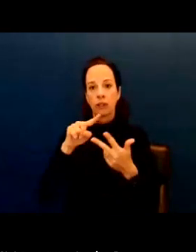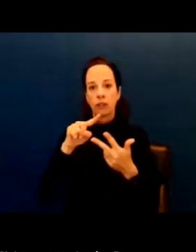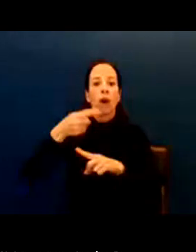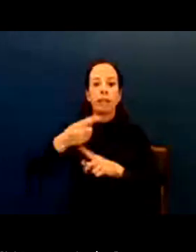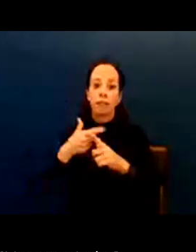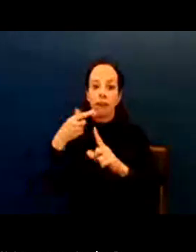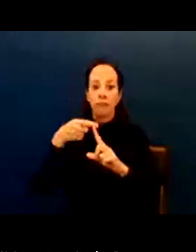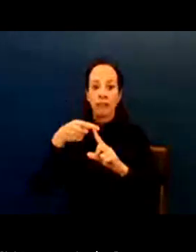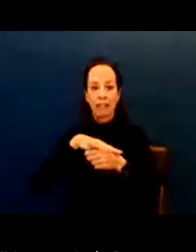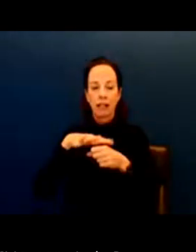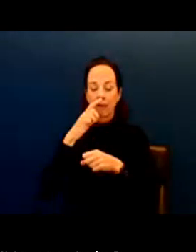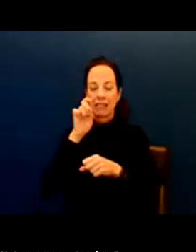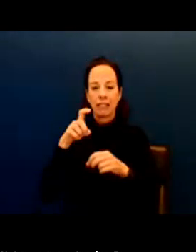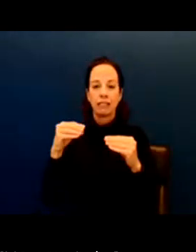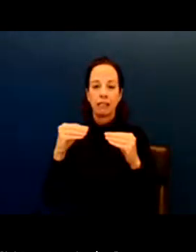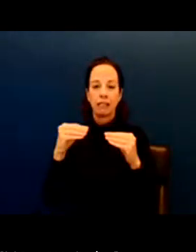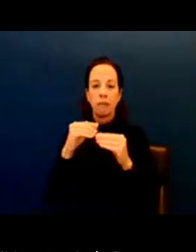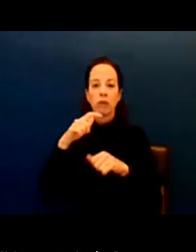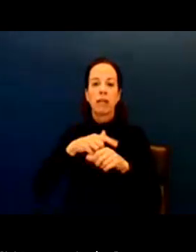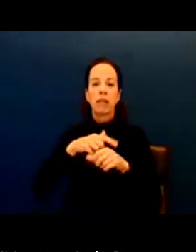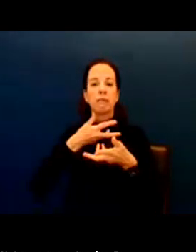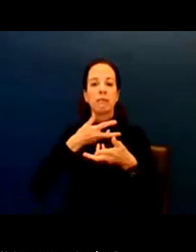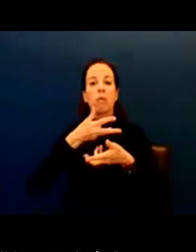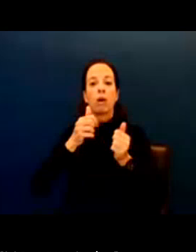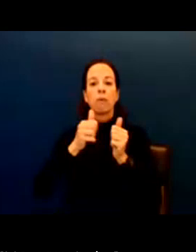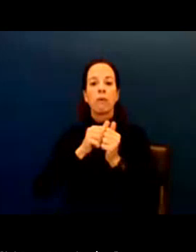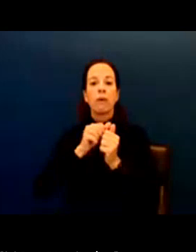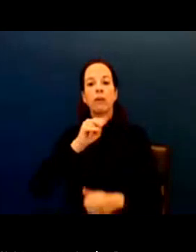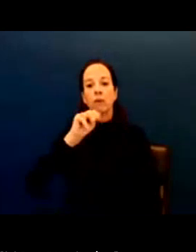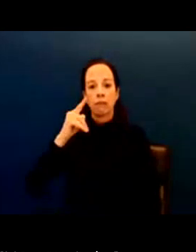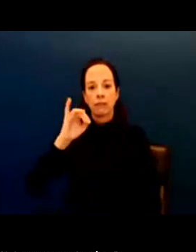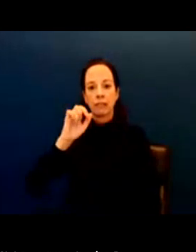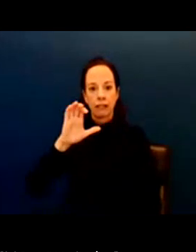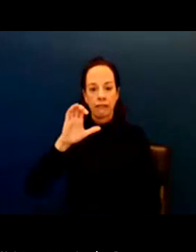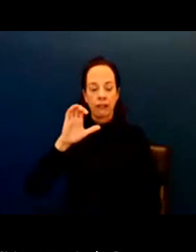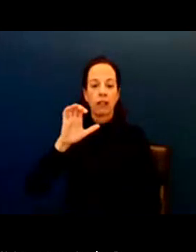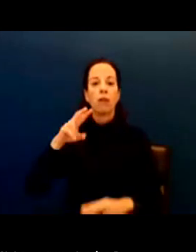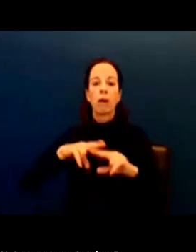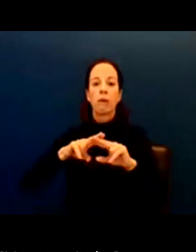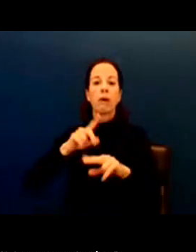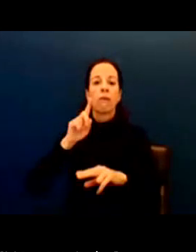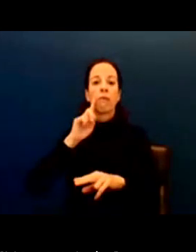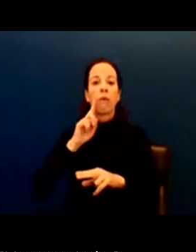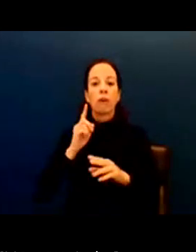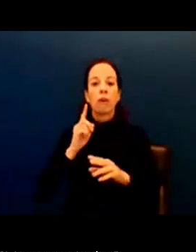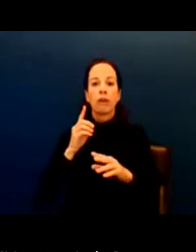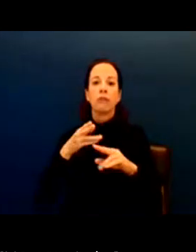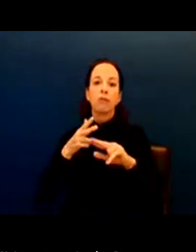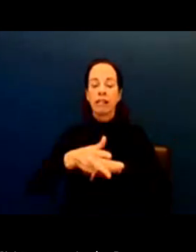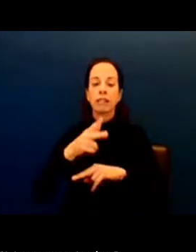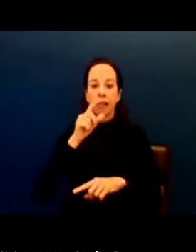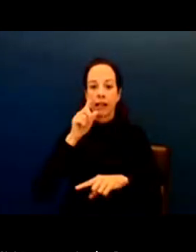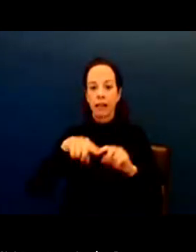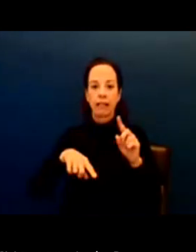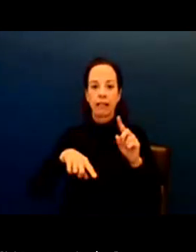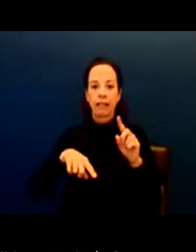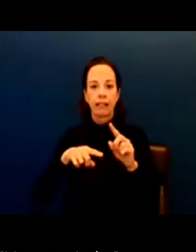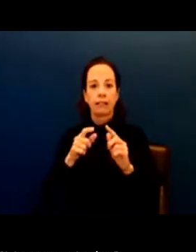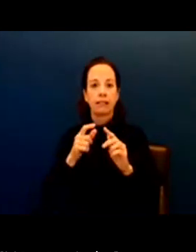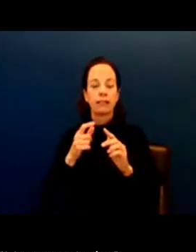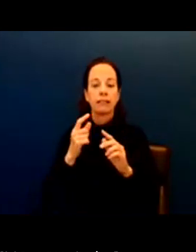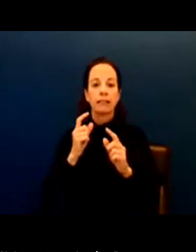more time to work with Union Pacific Railroad on these crossings and will not be able to allocate Trade Corridor Enhancement Program funds